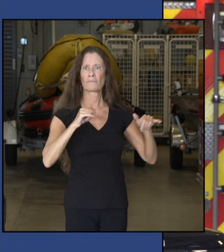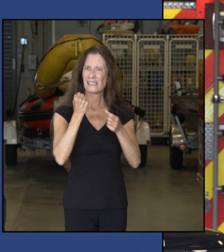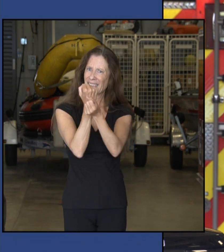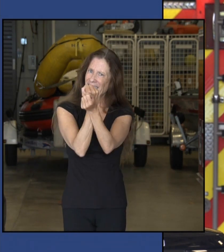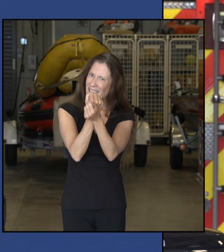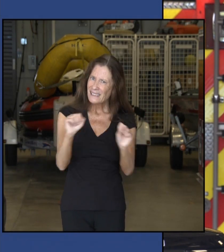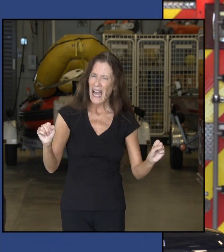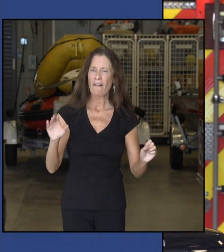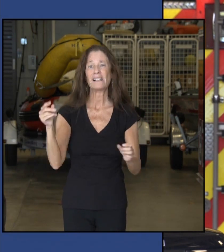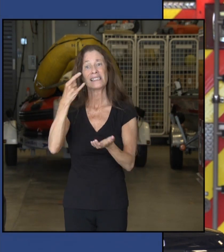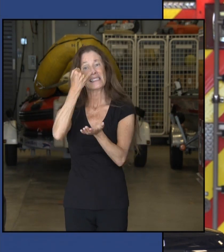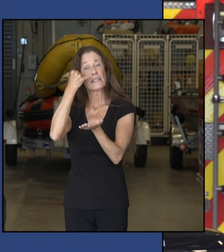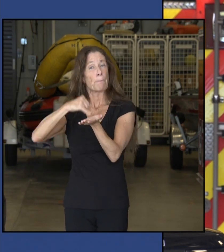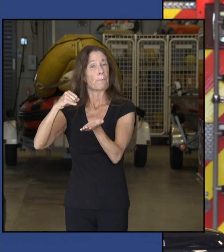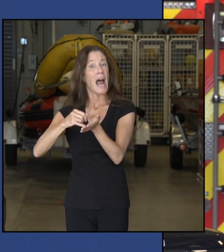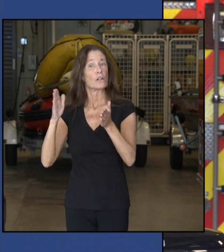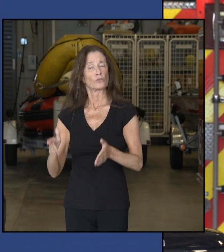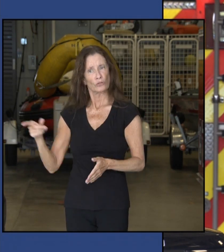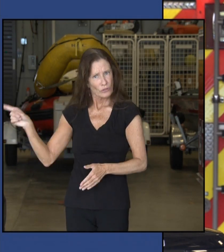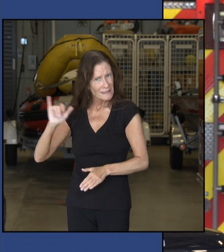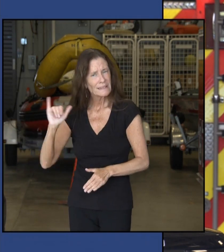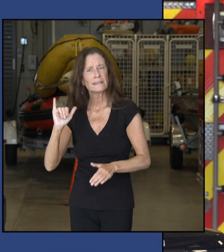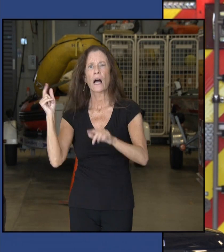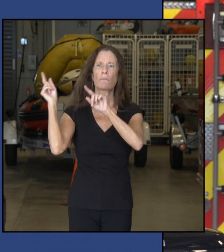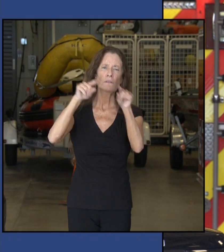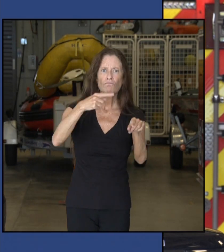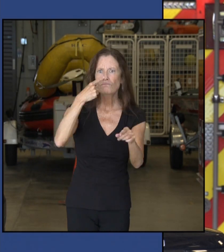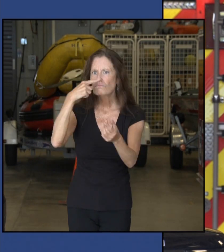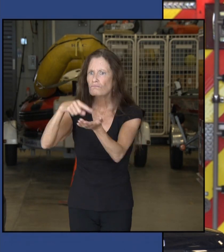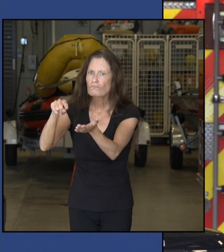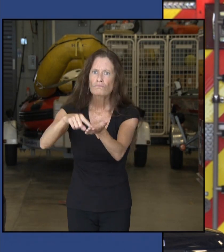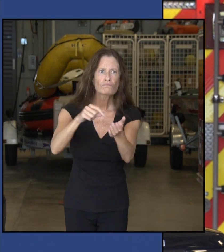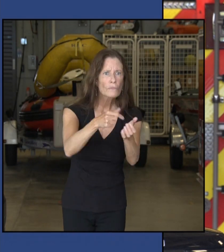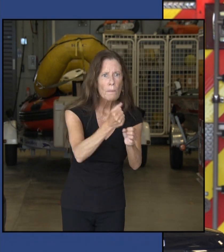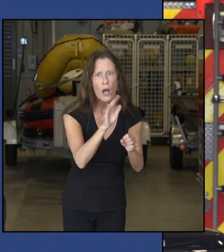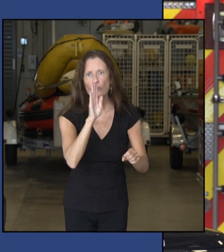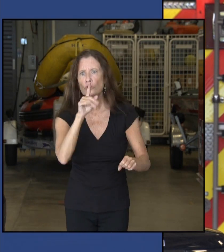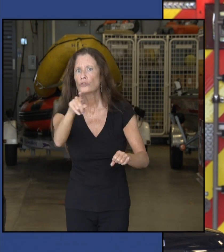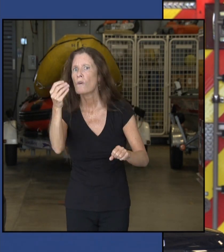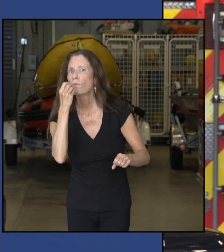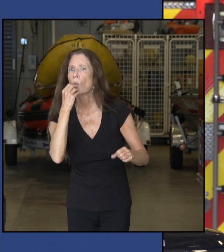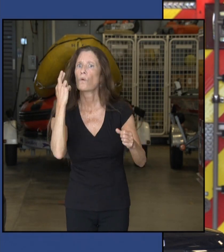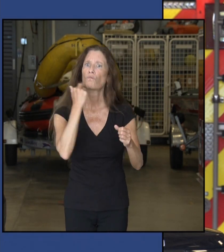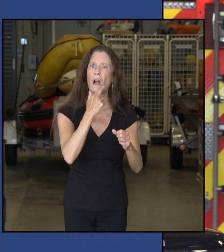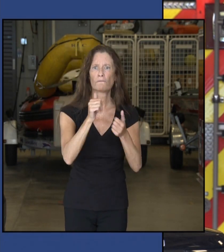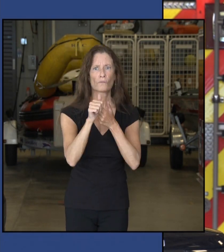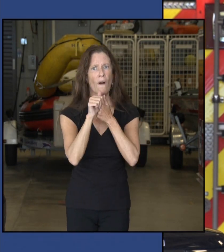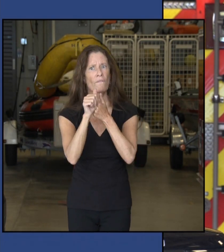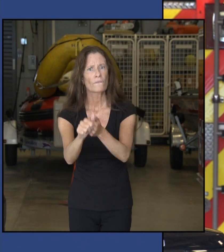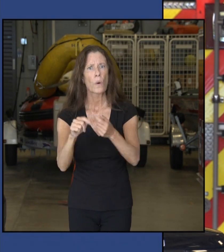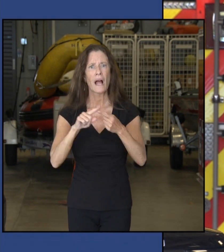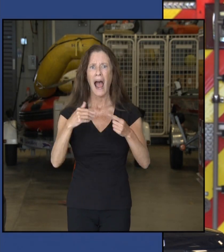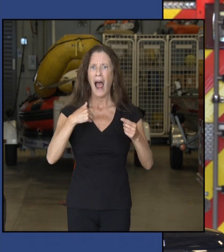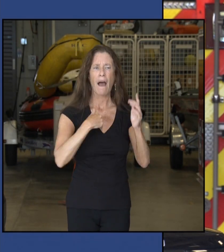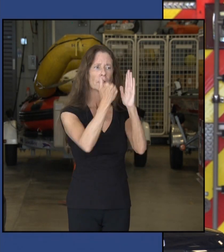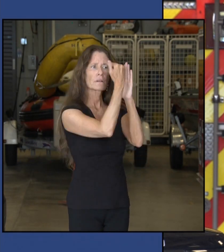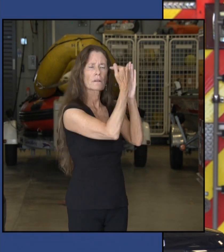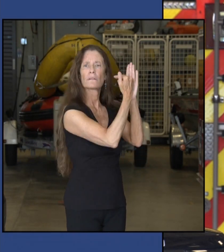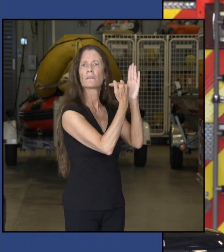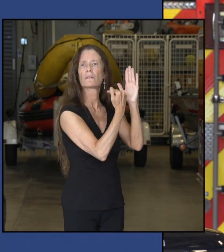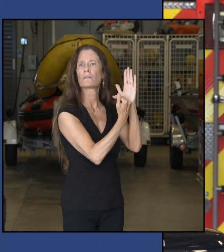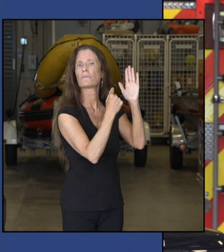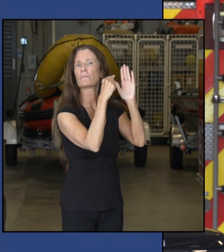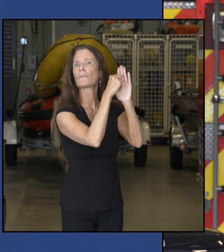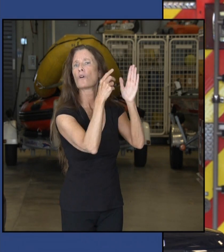collaborating with the Department of Health through a memorandum of understanding that gives our inspectors legal